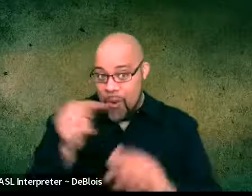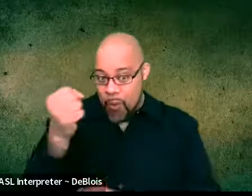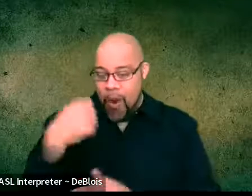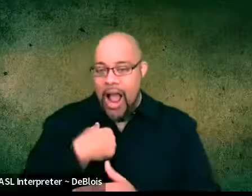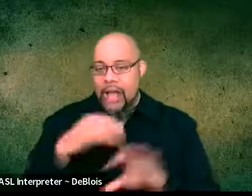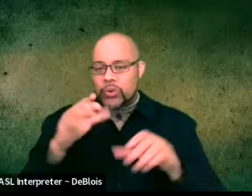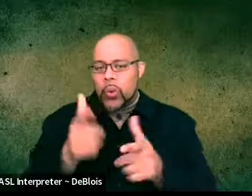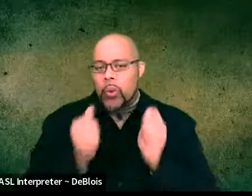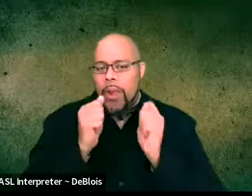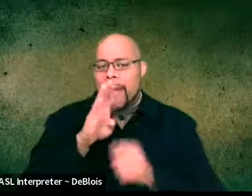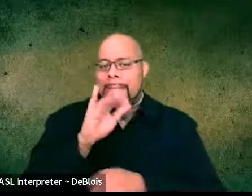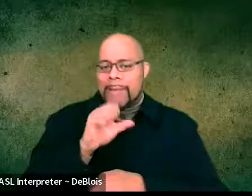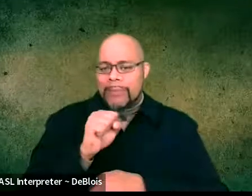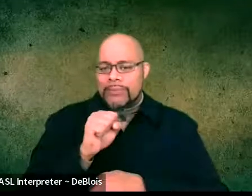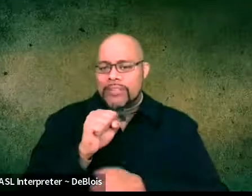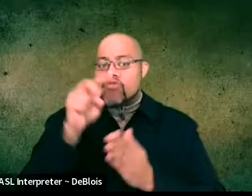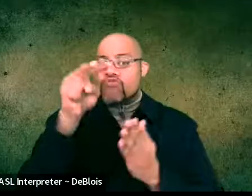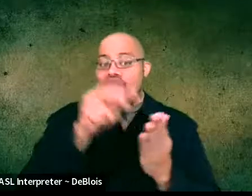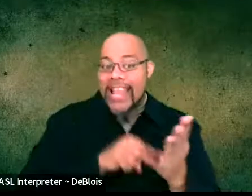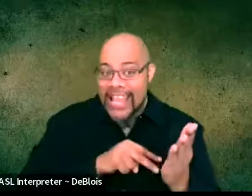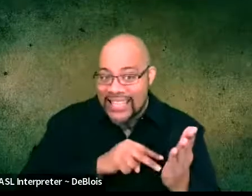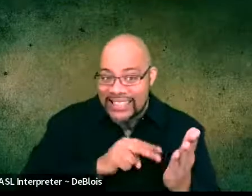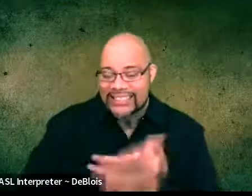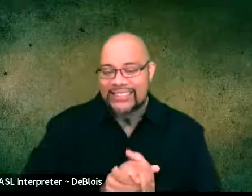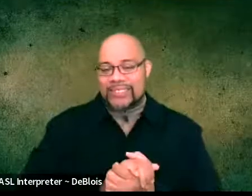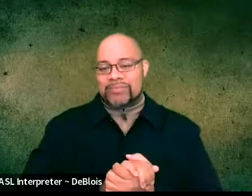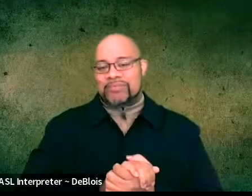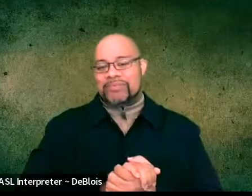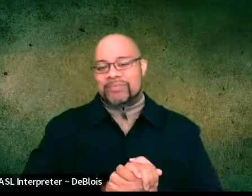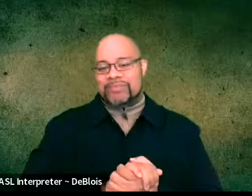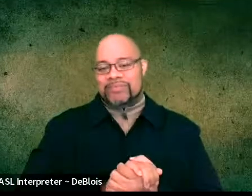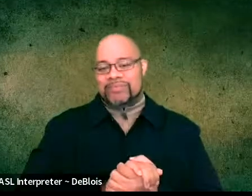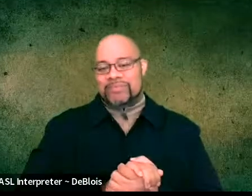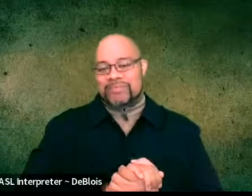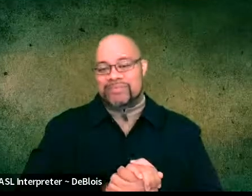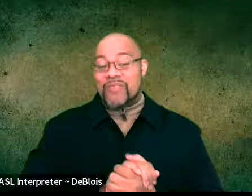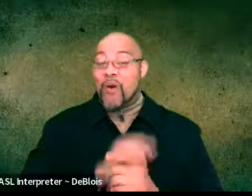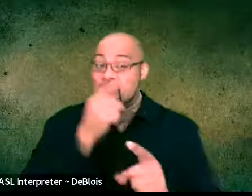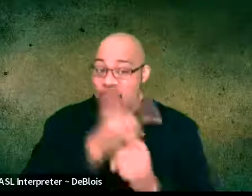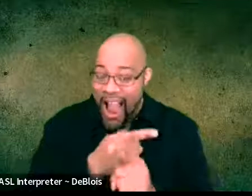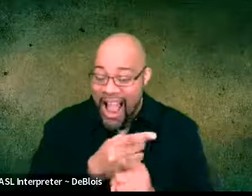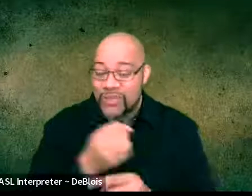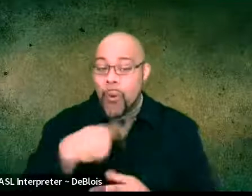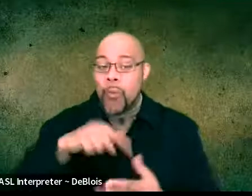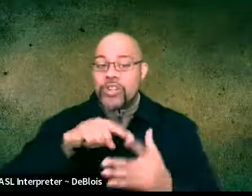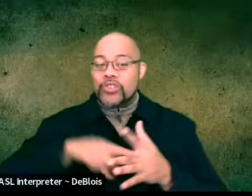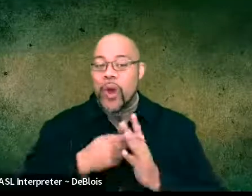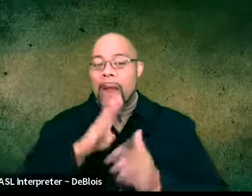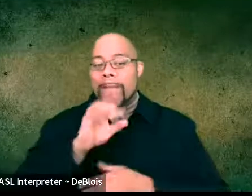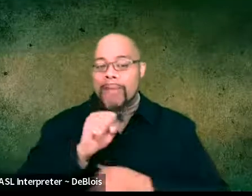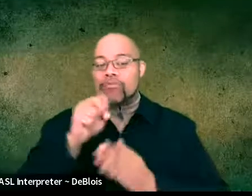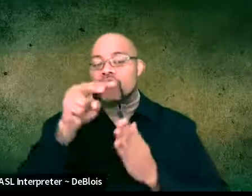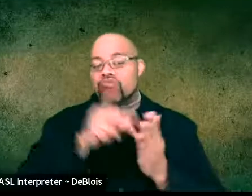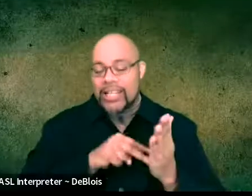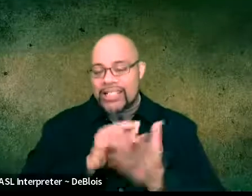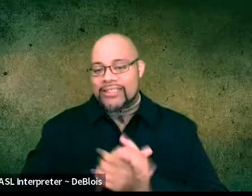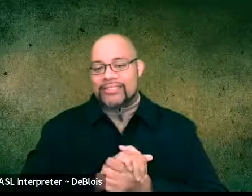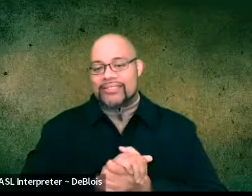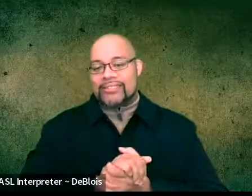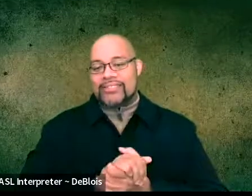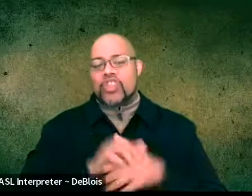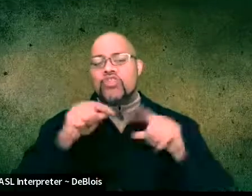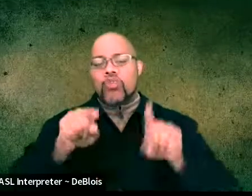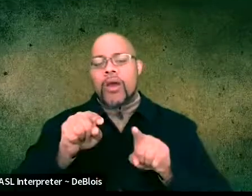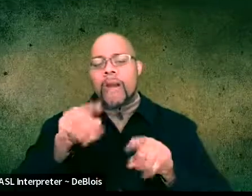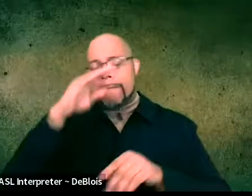do quickly Bims Reads. Right. Right. So we started Bims Reads during